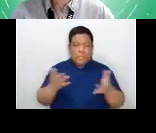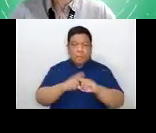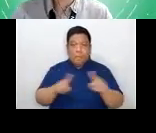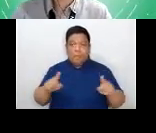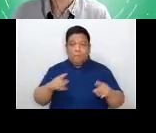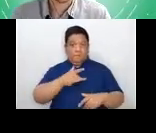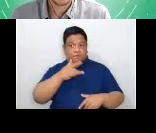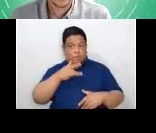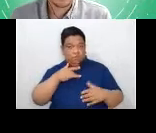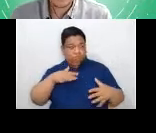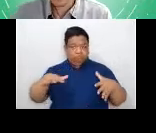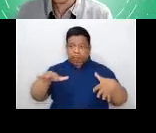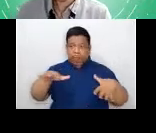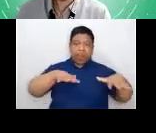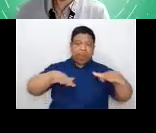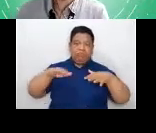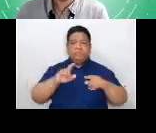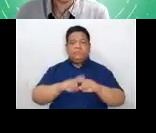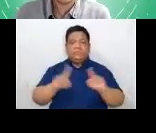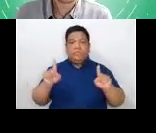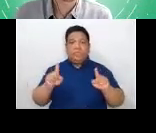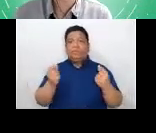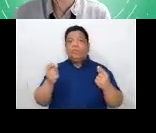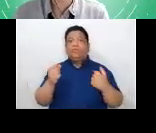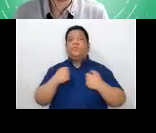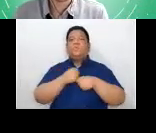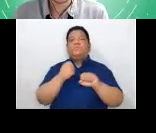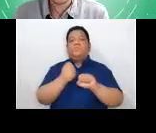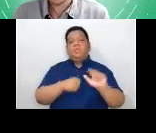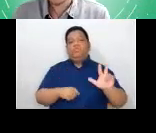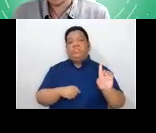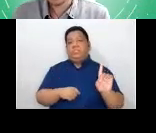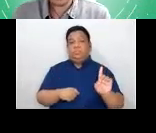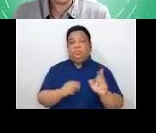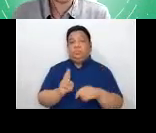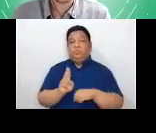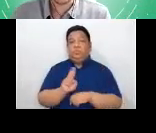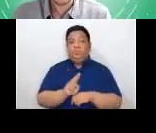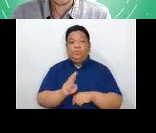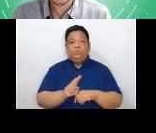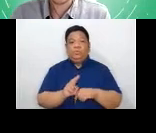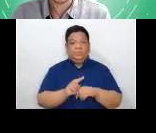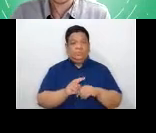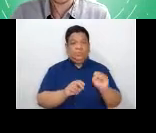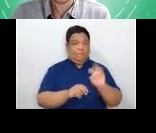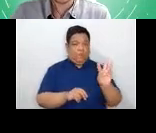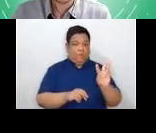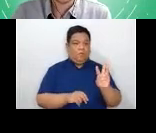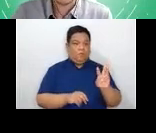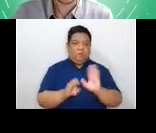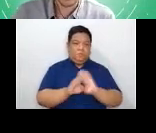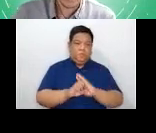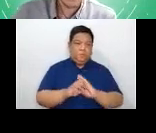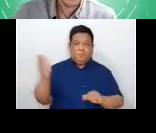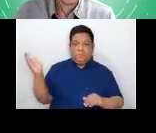feeling for how the space looks. So what they do is they make it in 3D. They use rendering software, such as